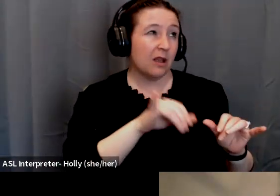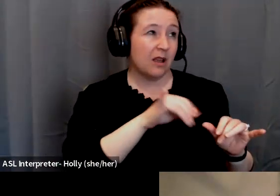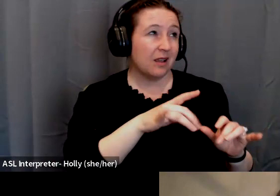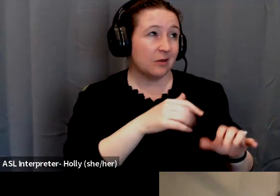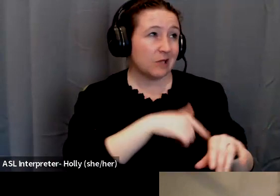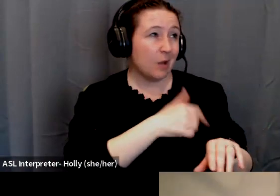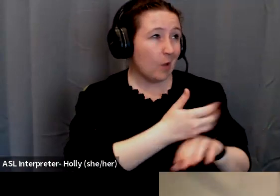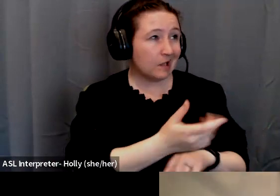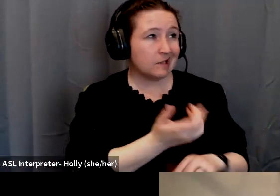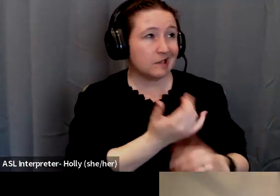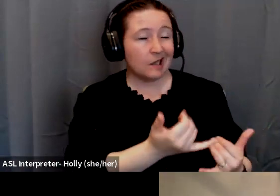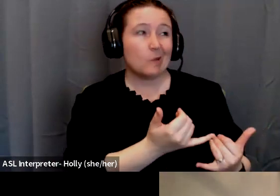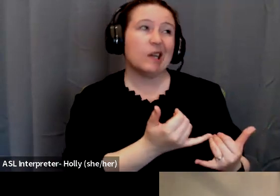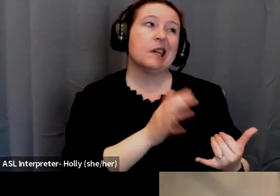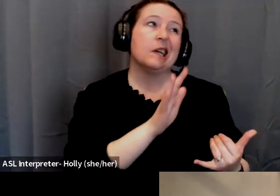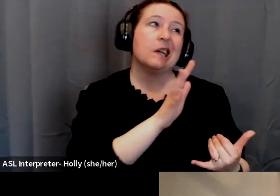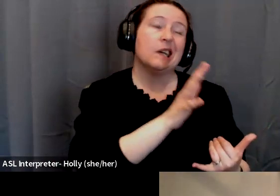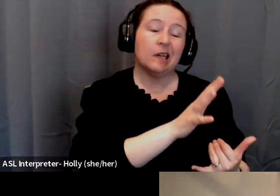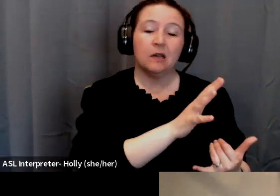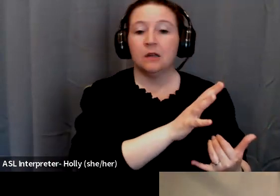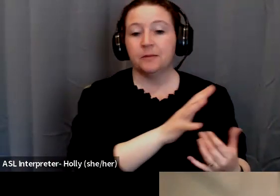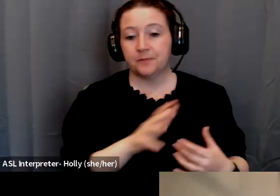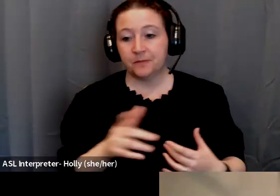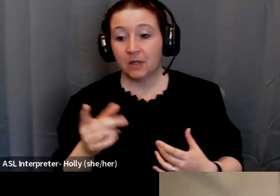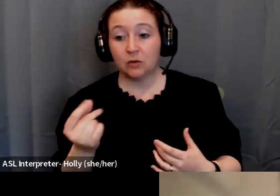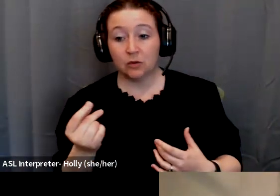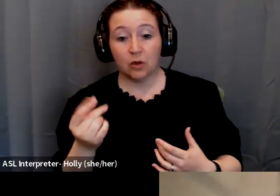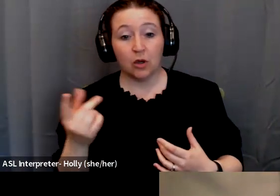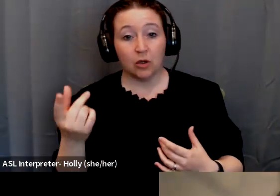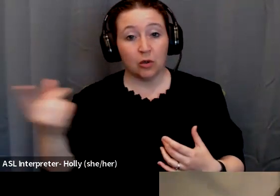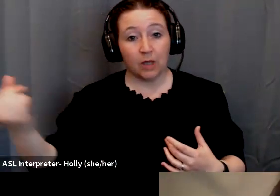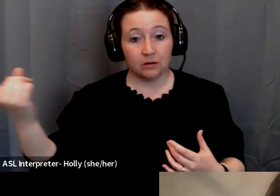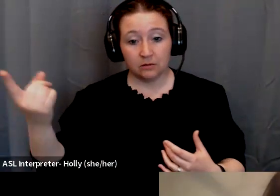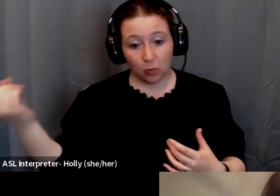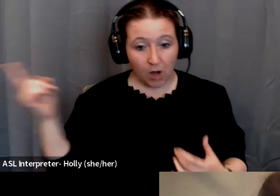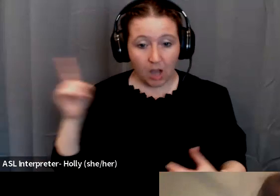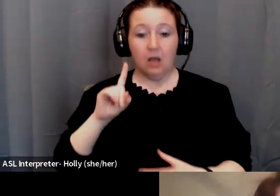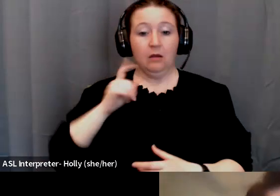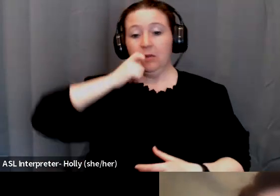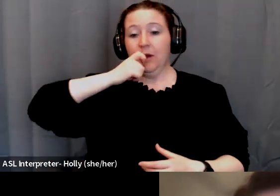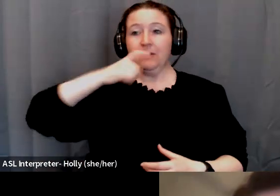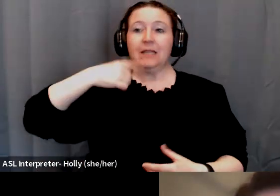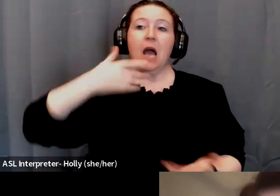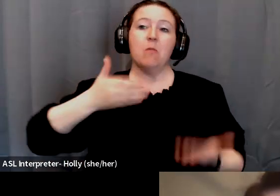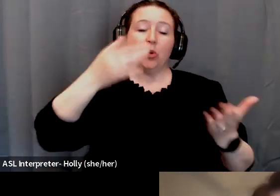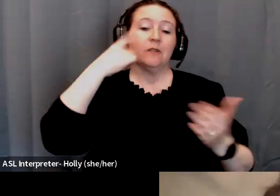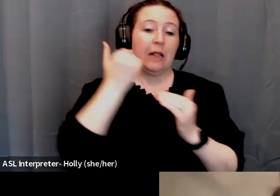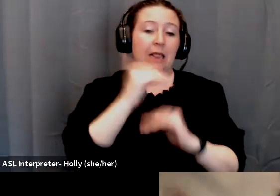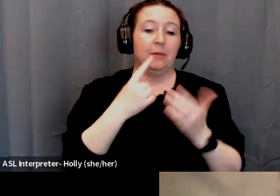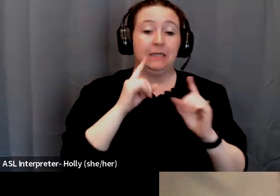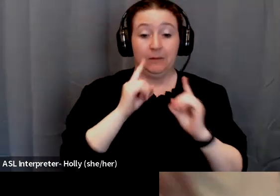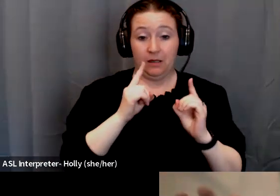You're going to then, I mean, the bottom line is you can walk up to a microphone and you can make a motion to limit debate. When you do that,